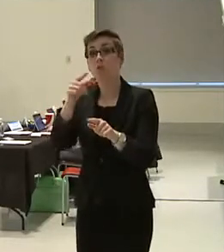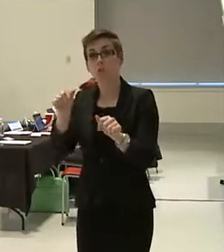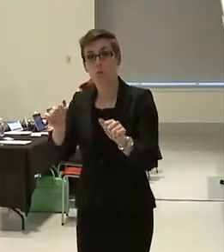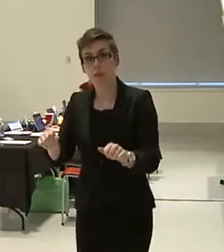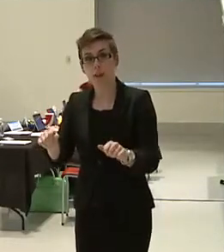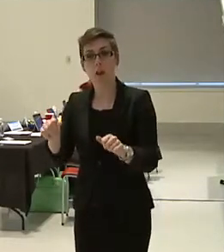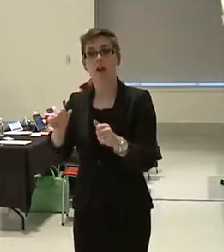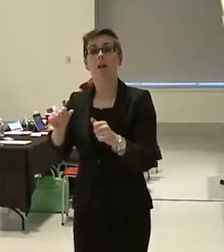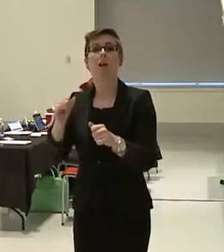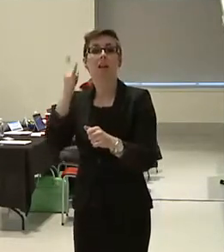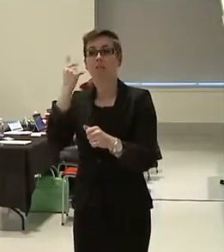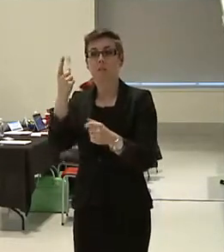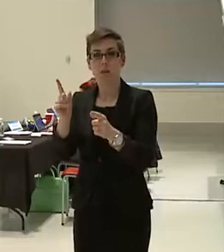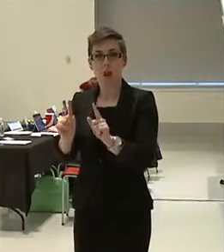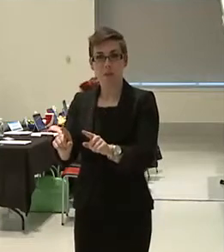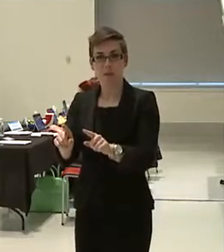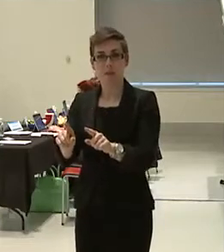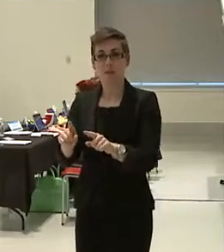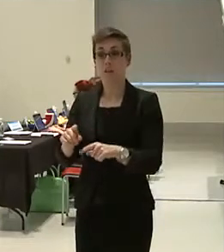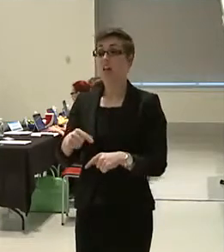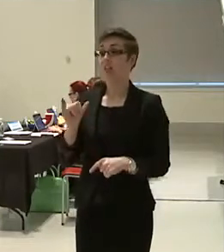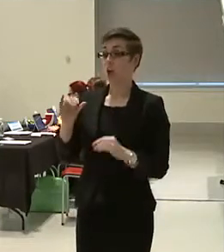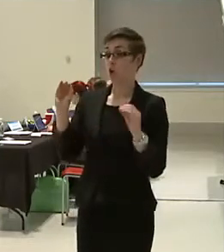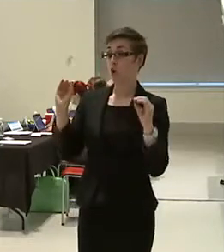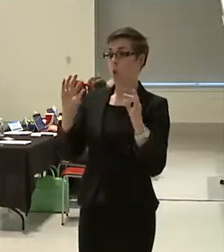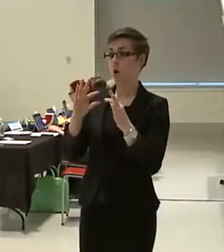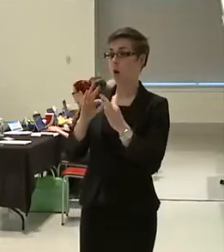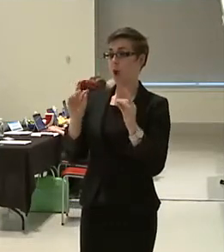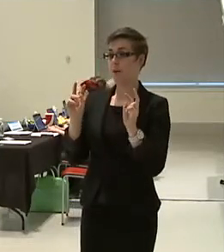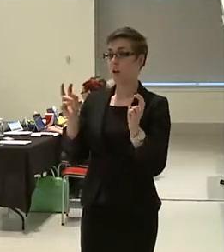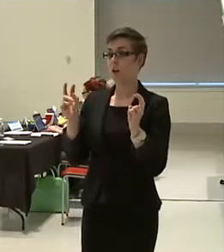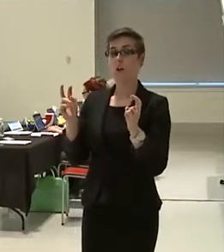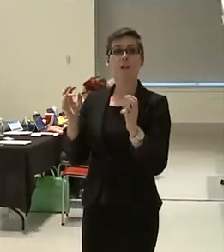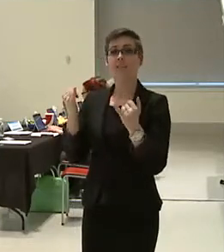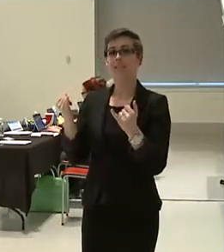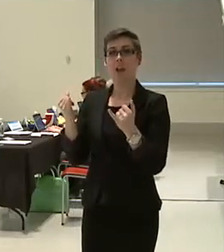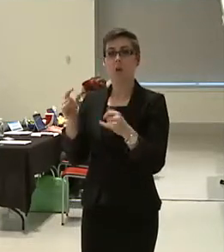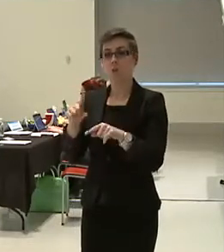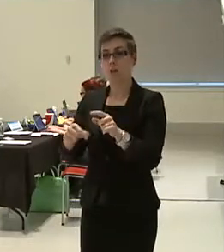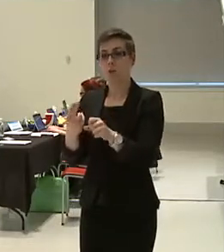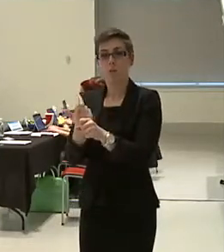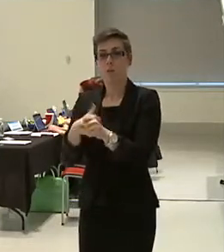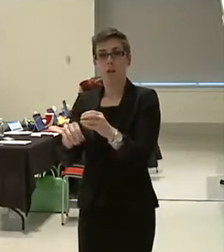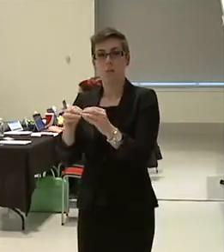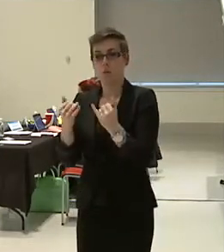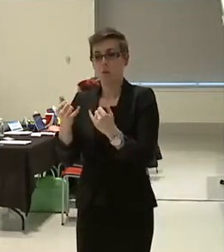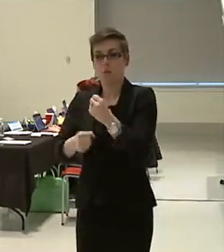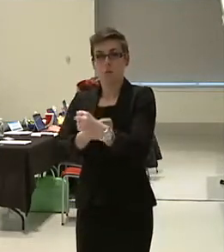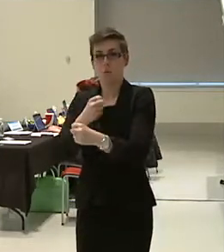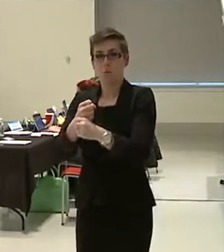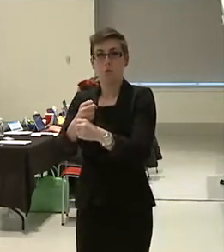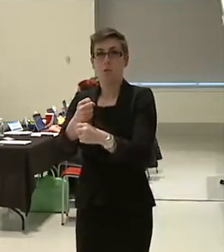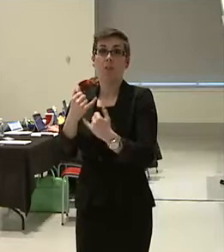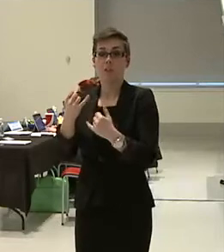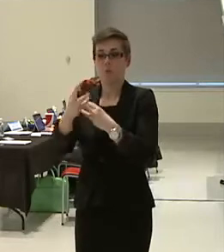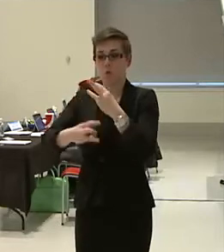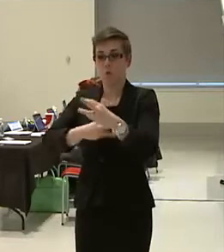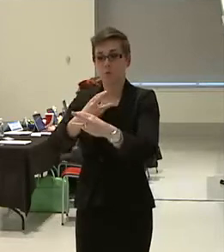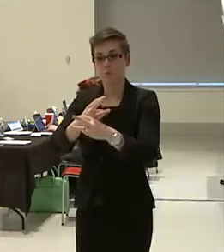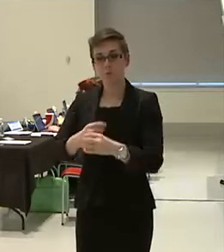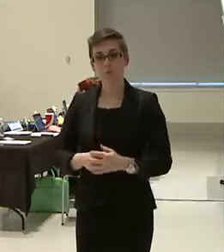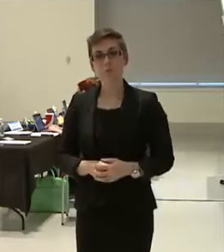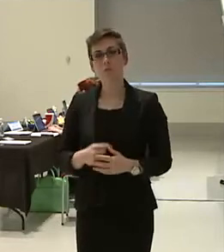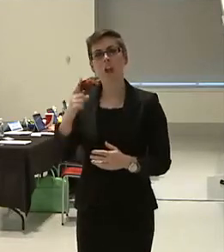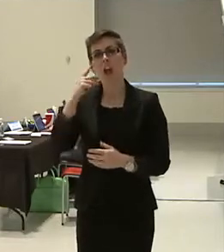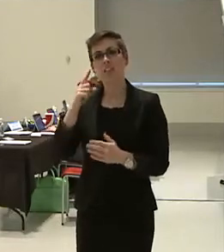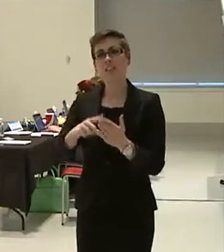can, when something happens. No comment has no place in our world anymore. I think there's a hesitance to accept